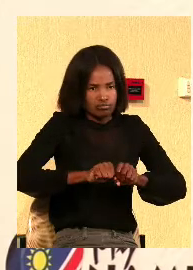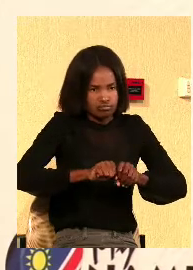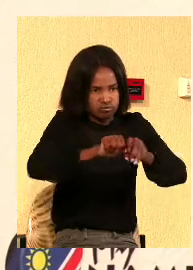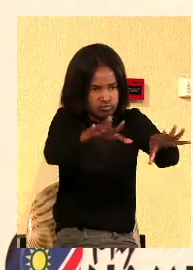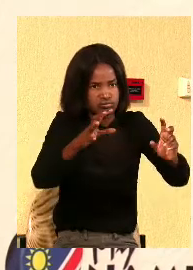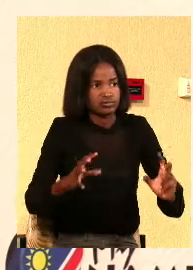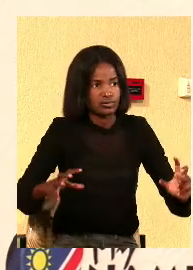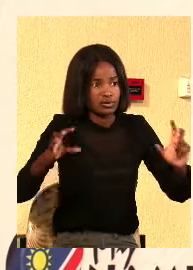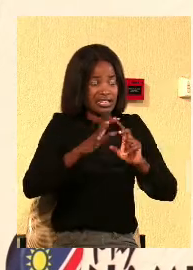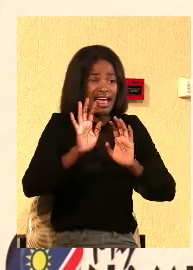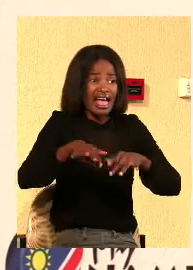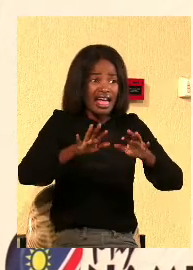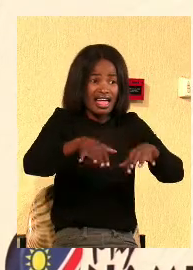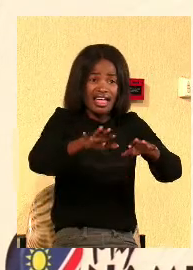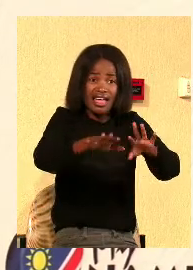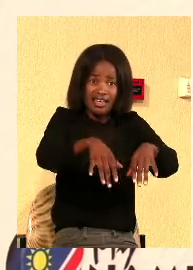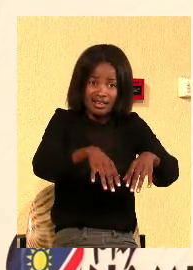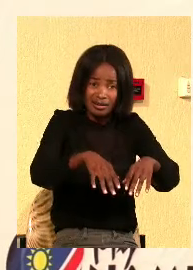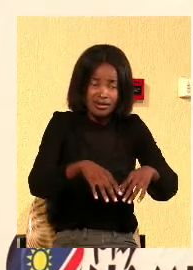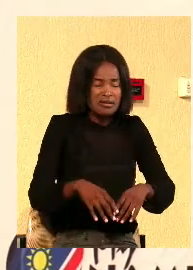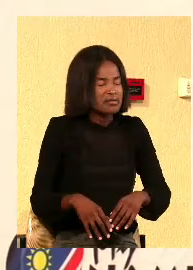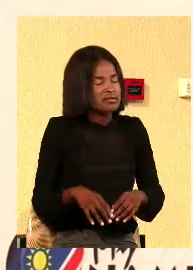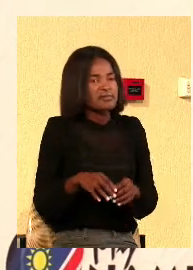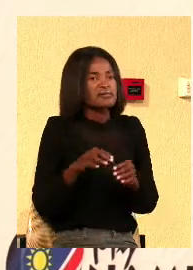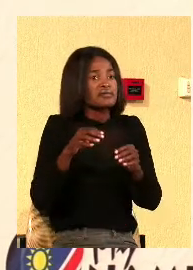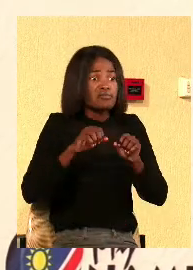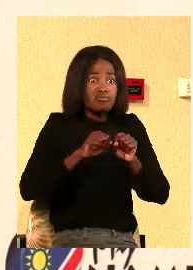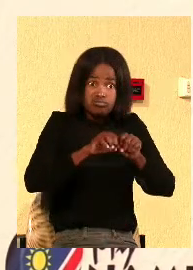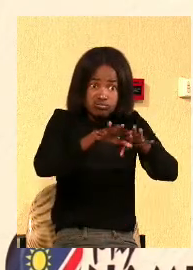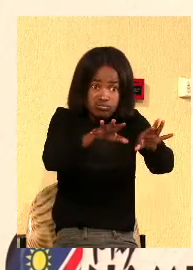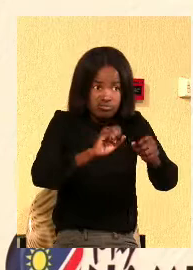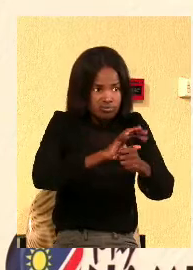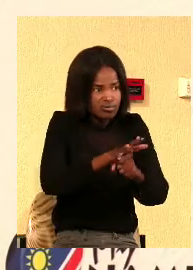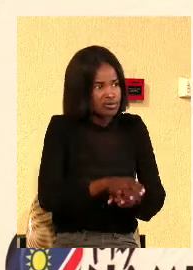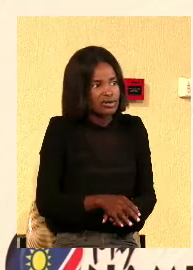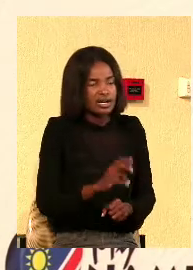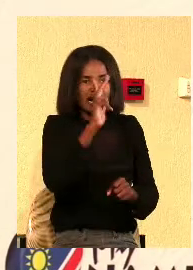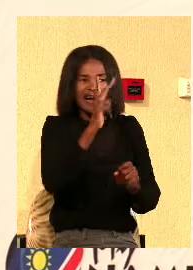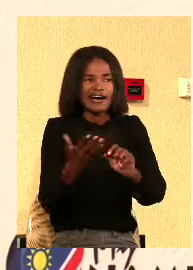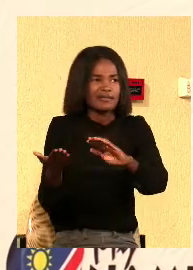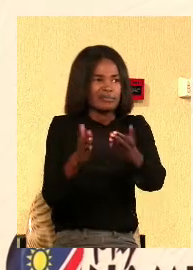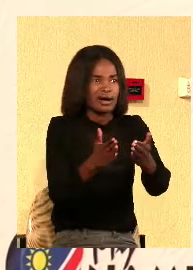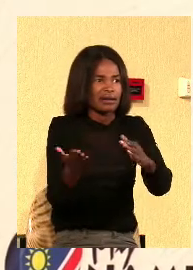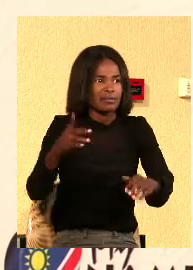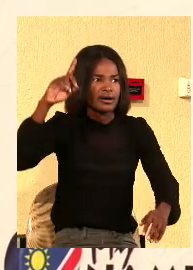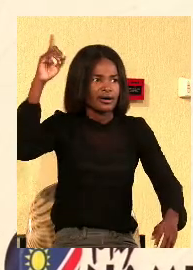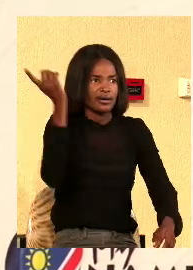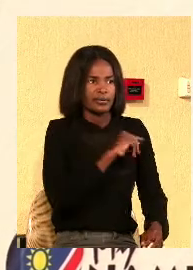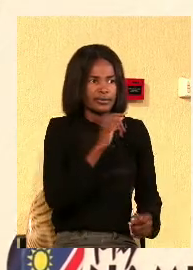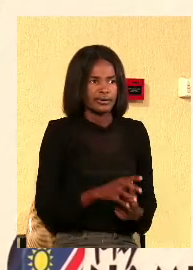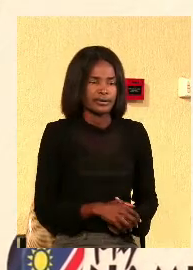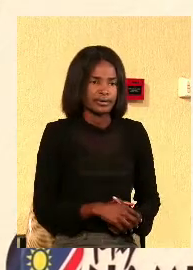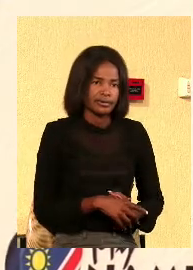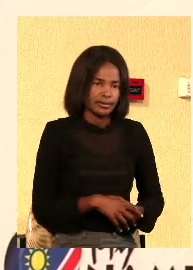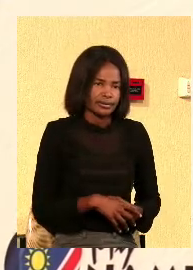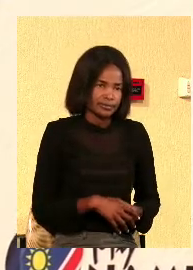don't take a resolve and make sure that we stop it, it will finish most of the population. So